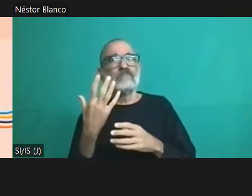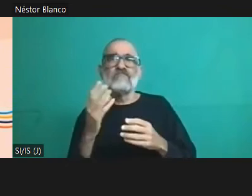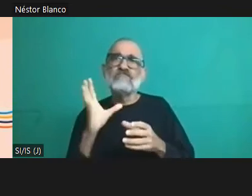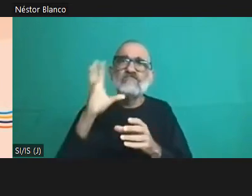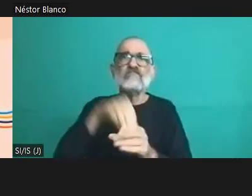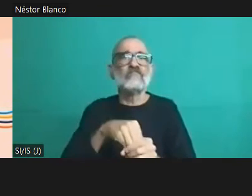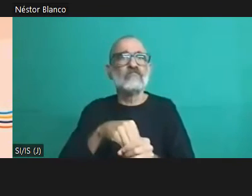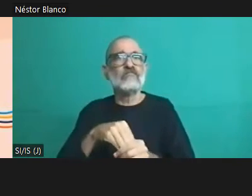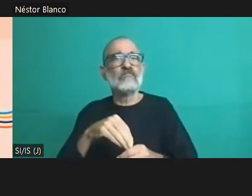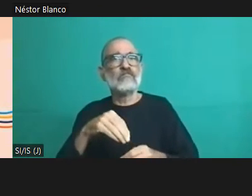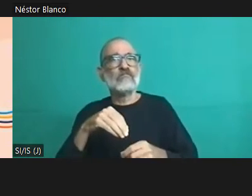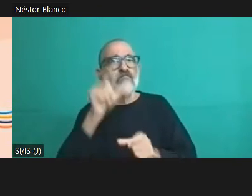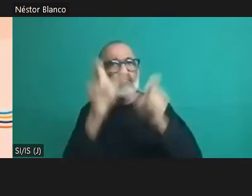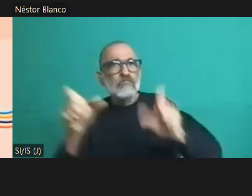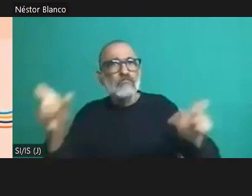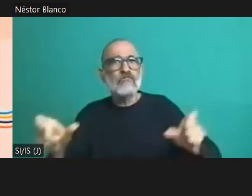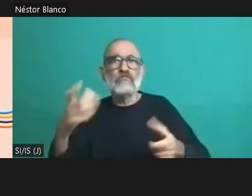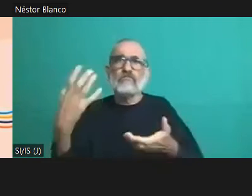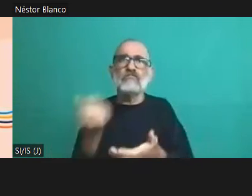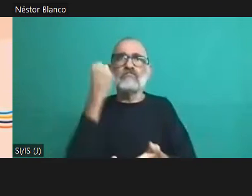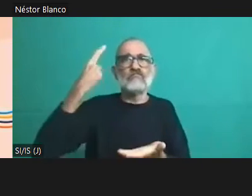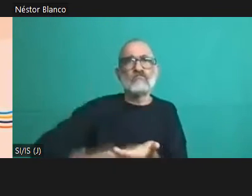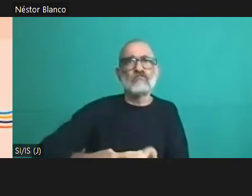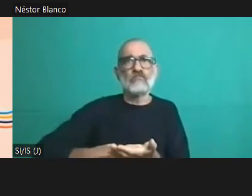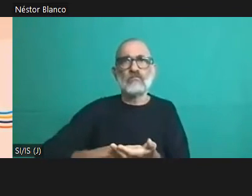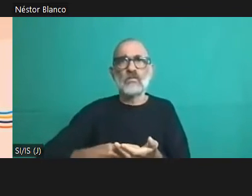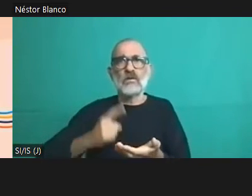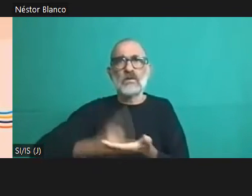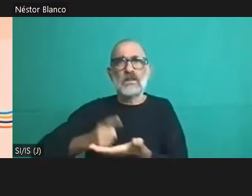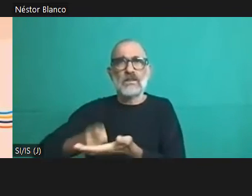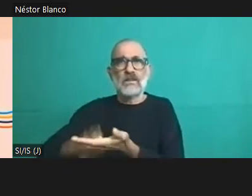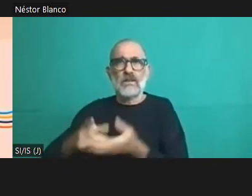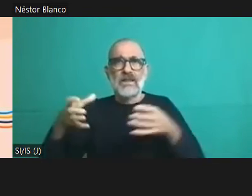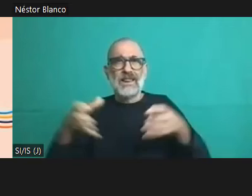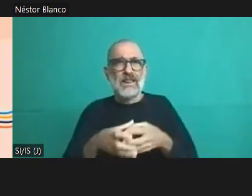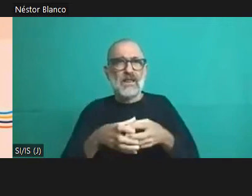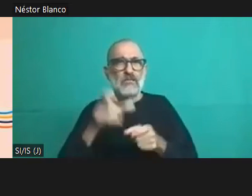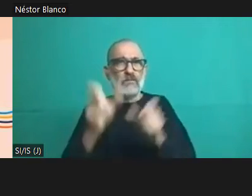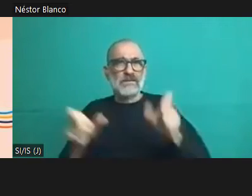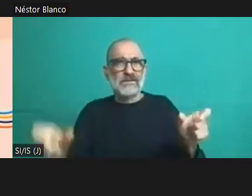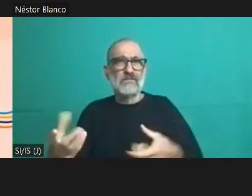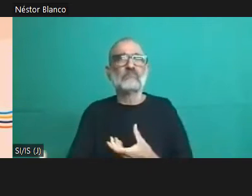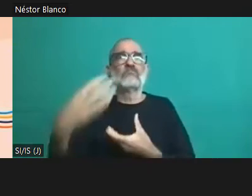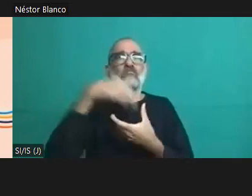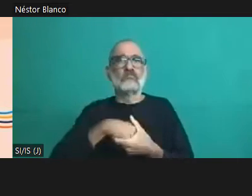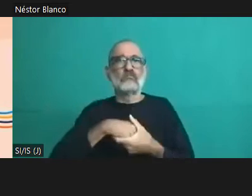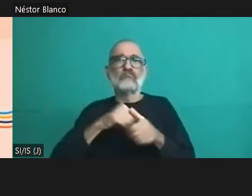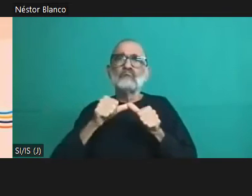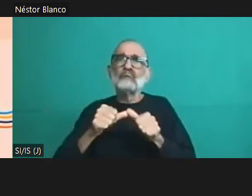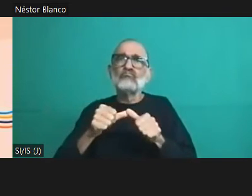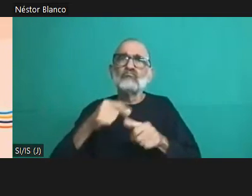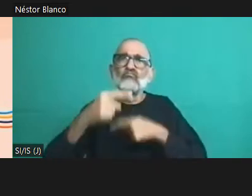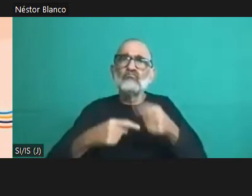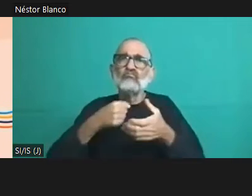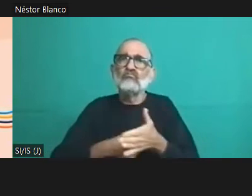to keep proper levels of proper hand wash and hand hygiene. Now I'd like to